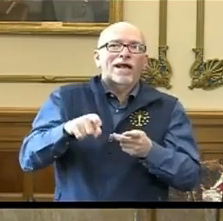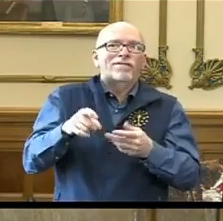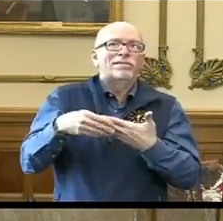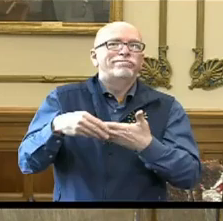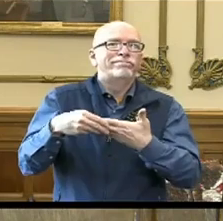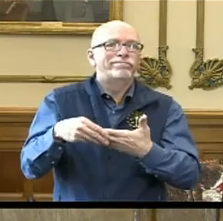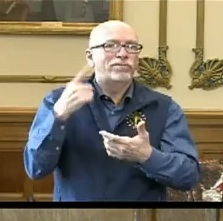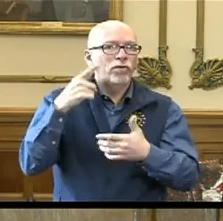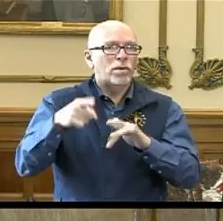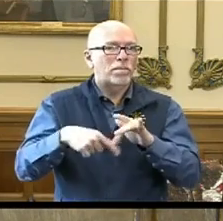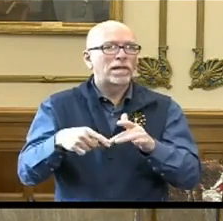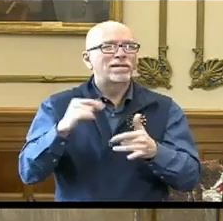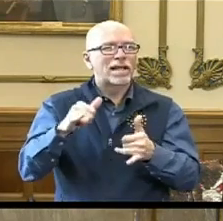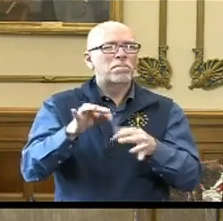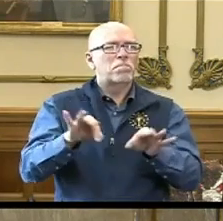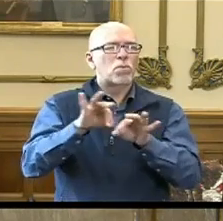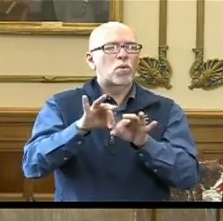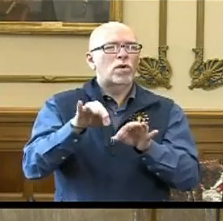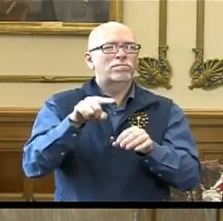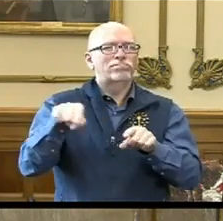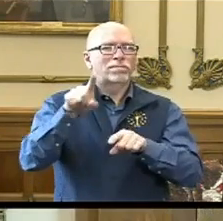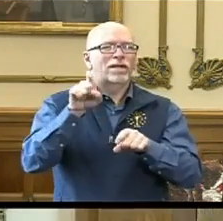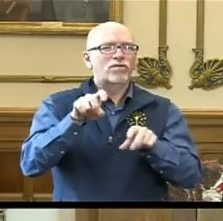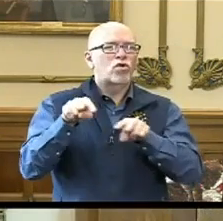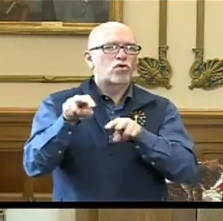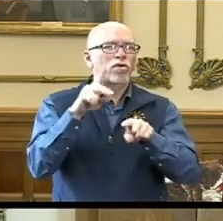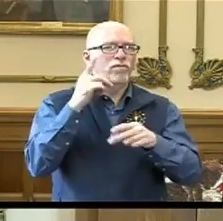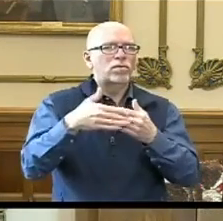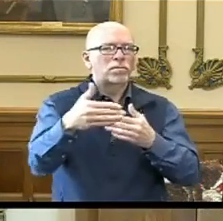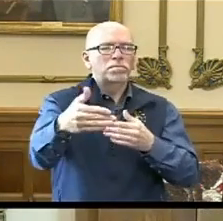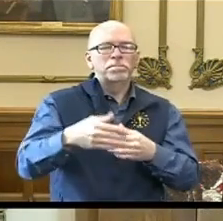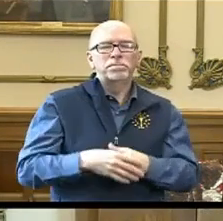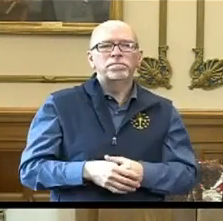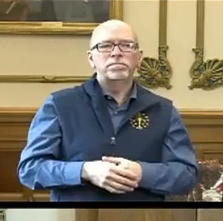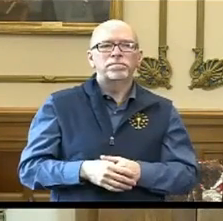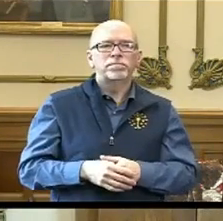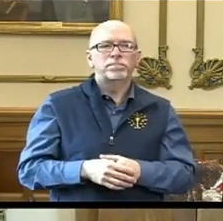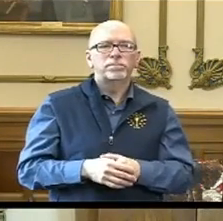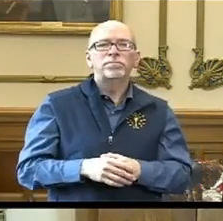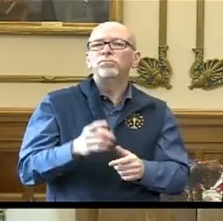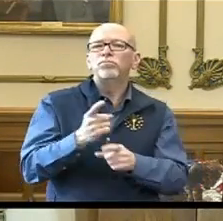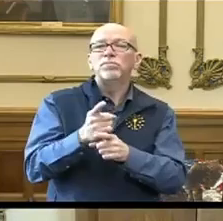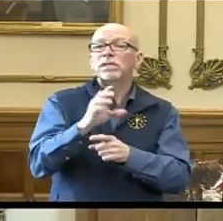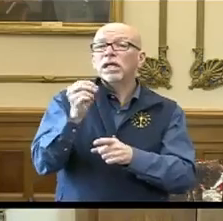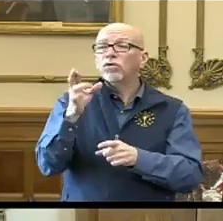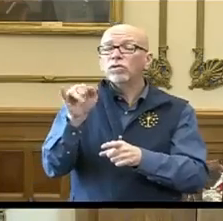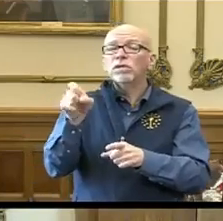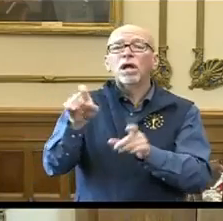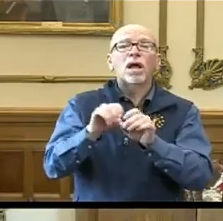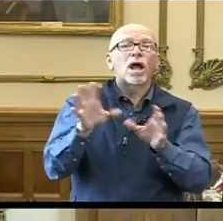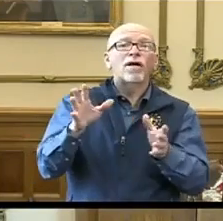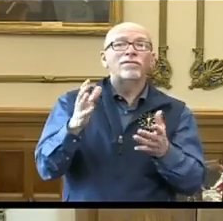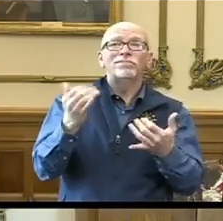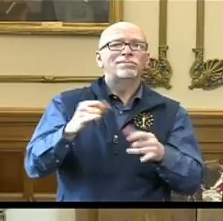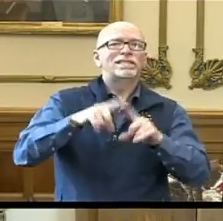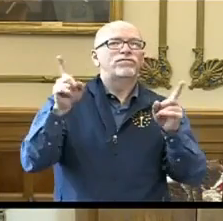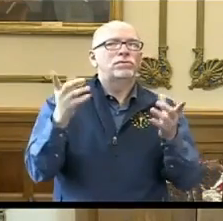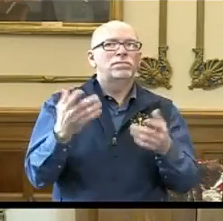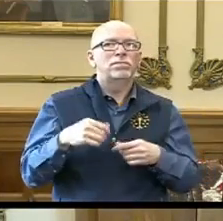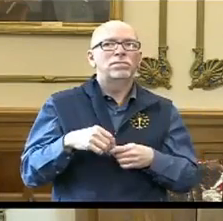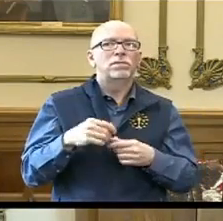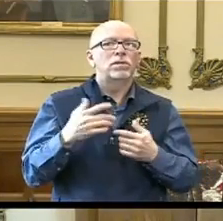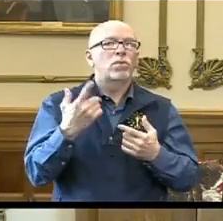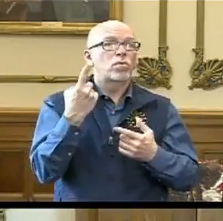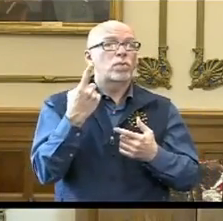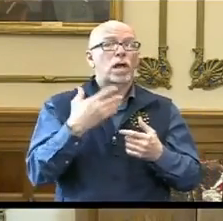really key things when you go forward as an agency or organization. Yeah. And I would just say, Chris, that, obviously these are different. One of the challenges